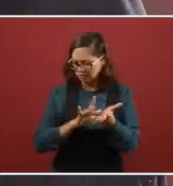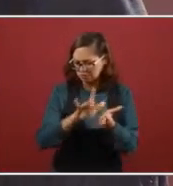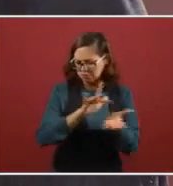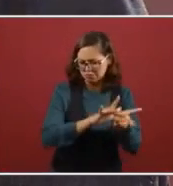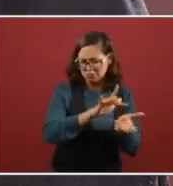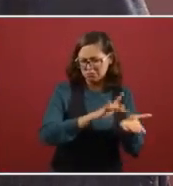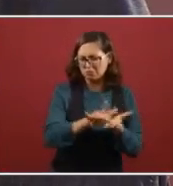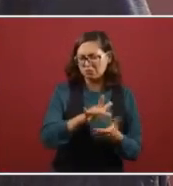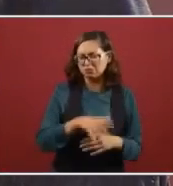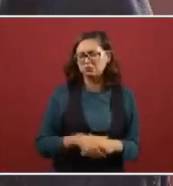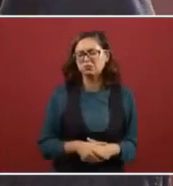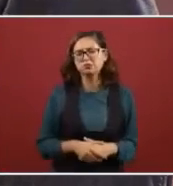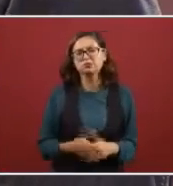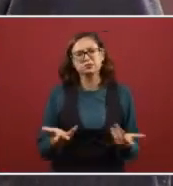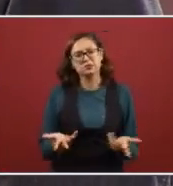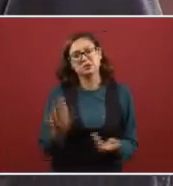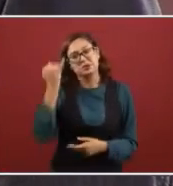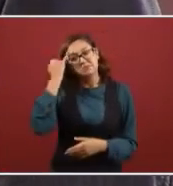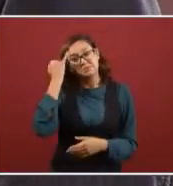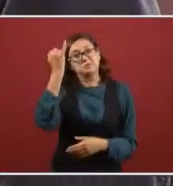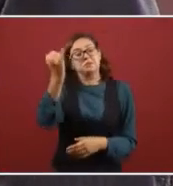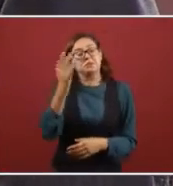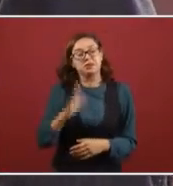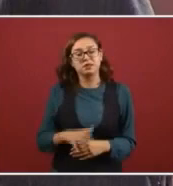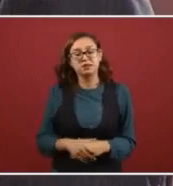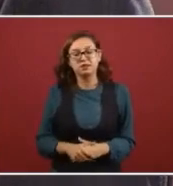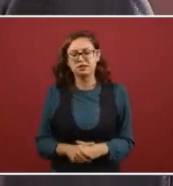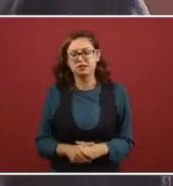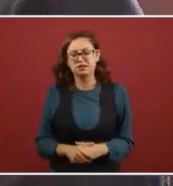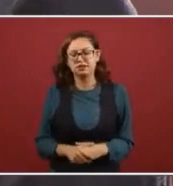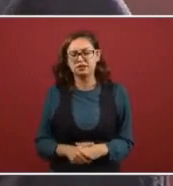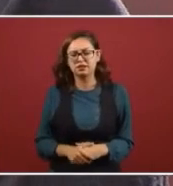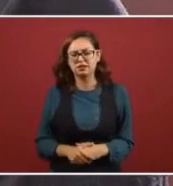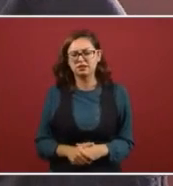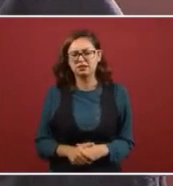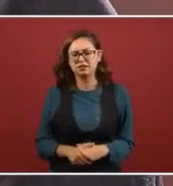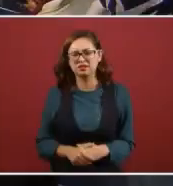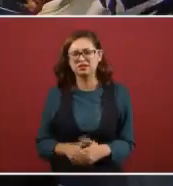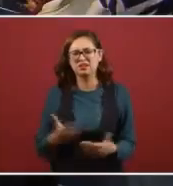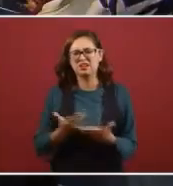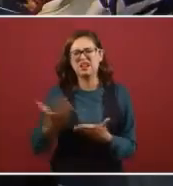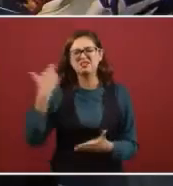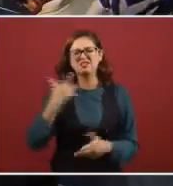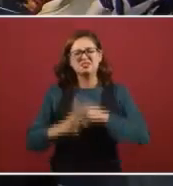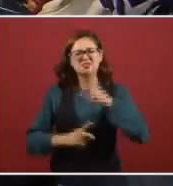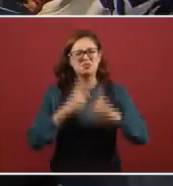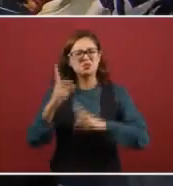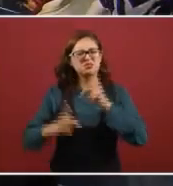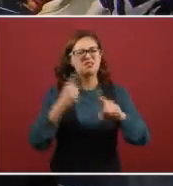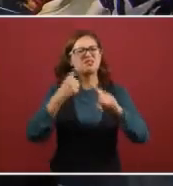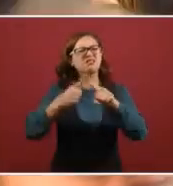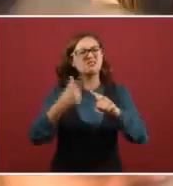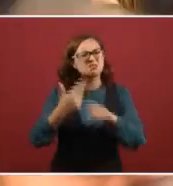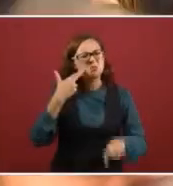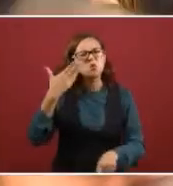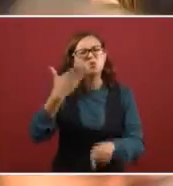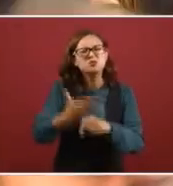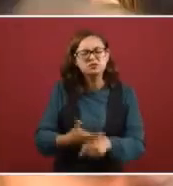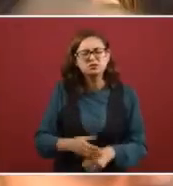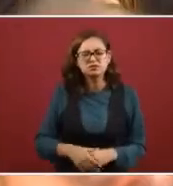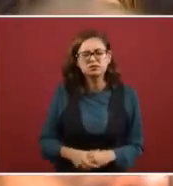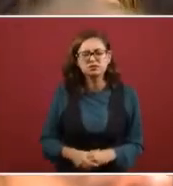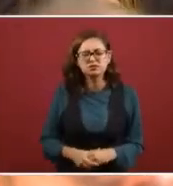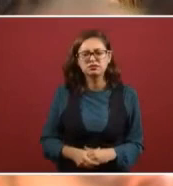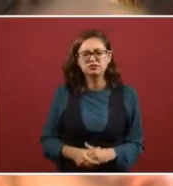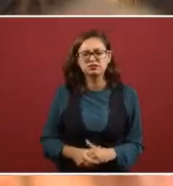avance, Imagínense, ¿quiénes estaban antes? Who was there before in that place?